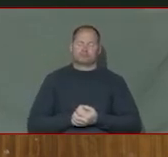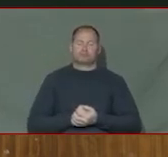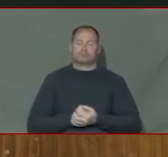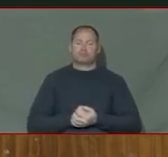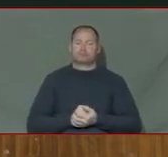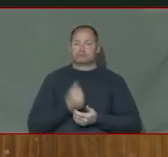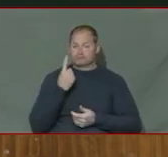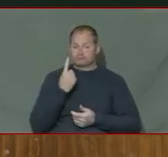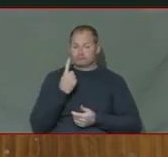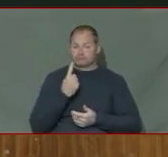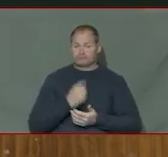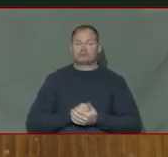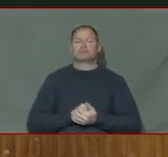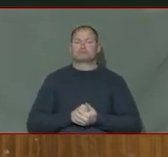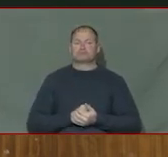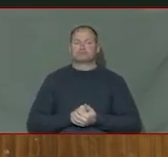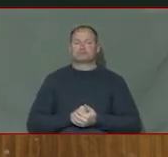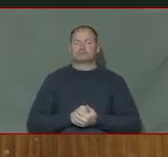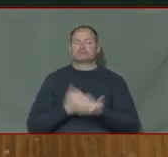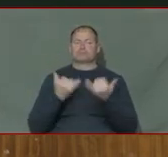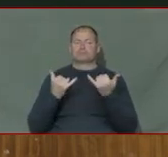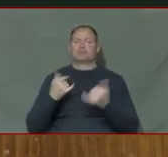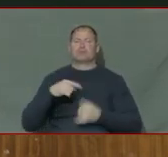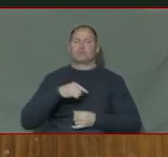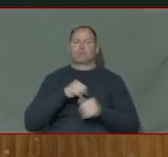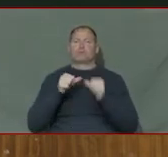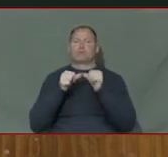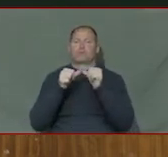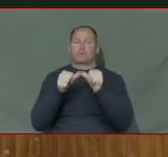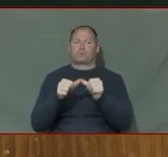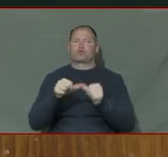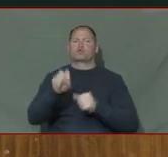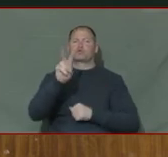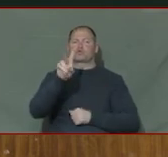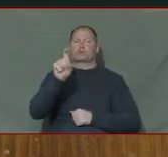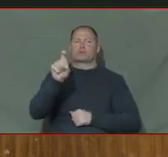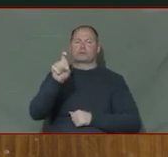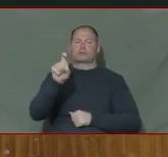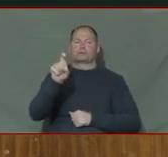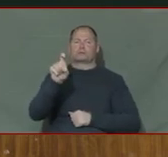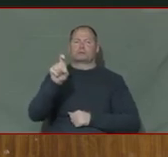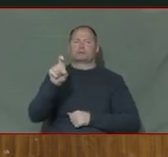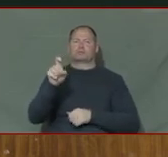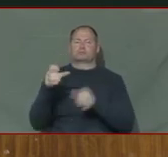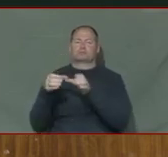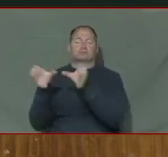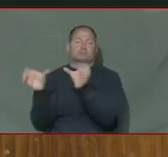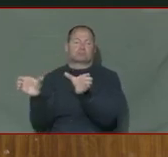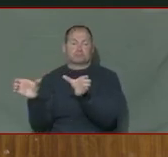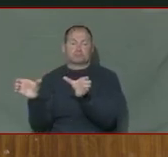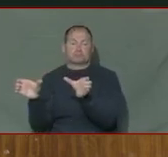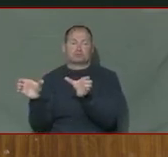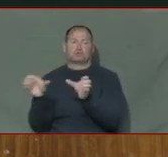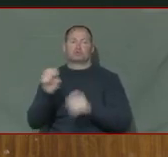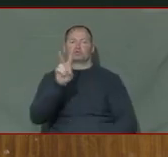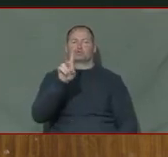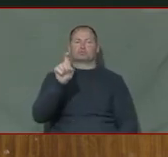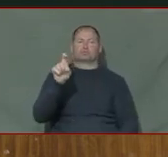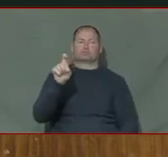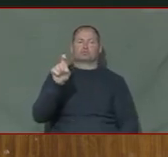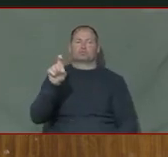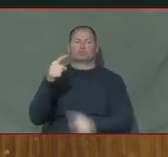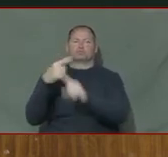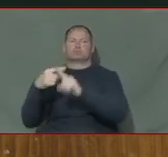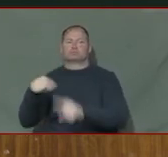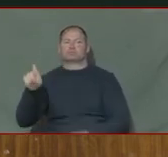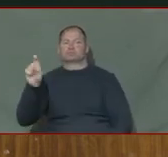that? So here we can say it is 2x. The factors of that. Factors of 2x is 2x multiplied by x.